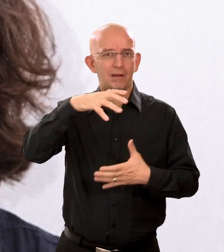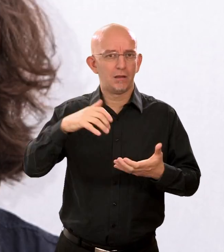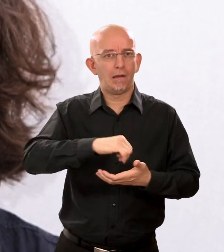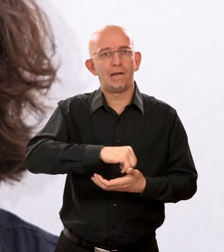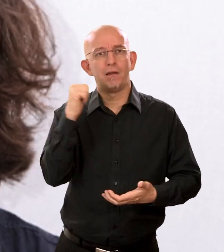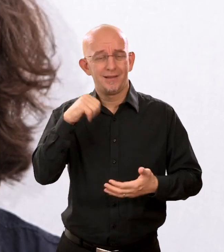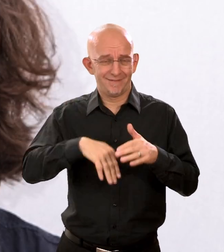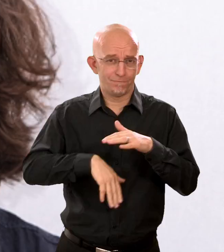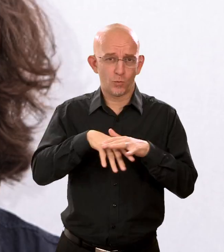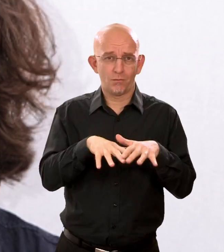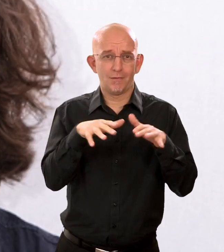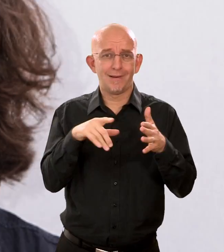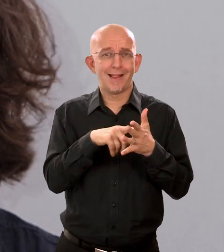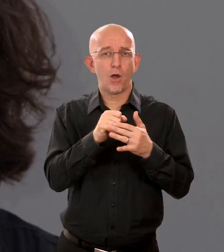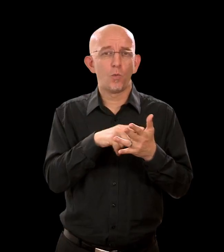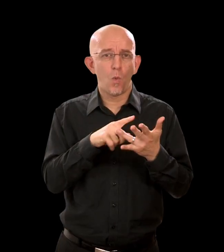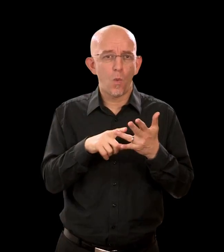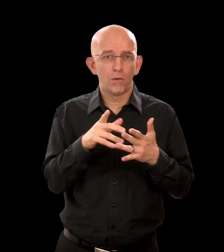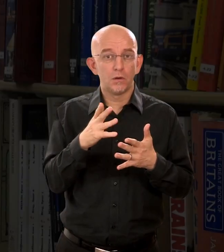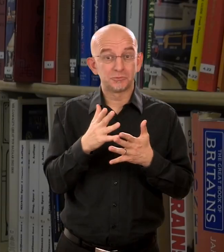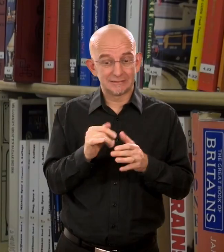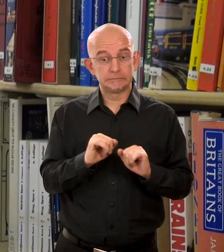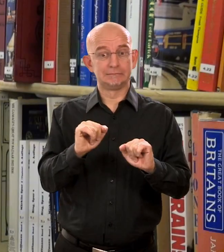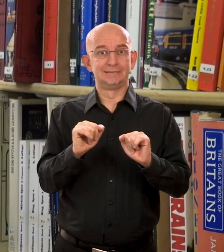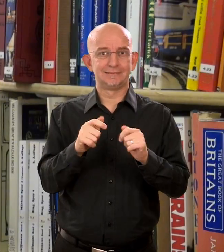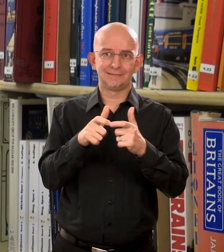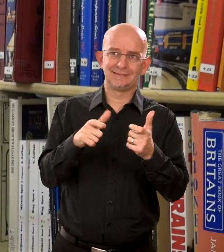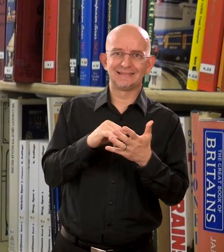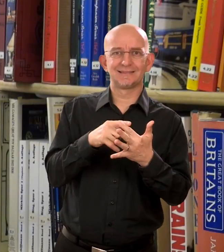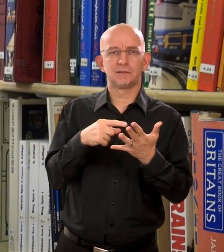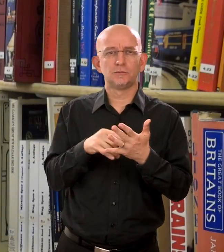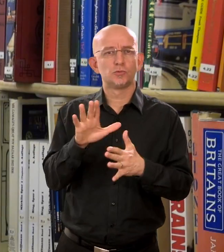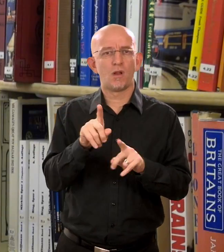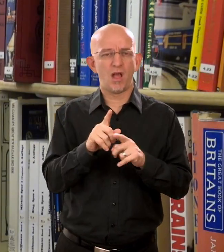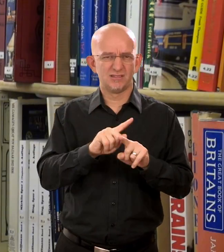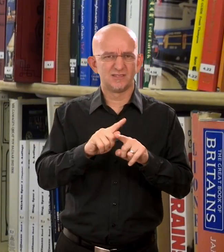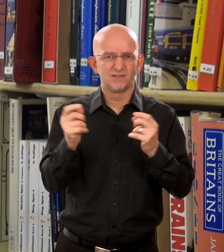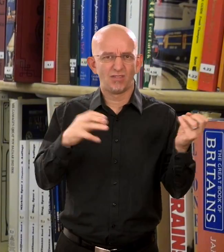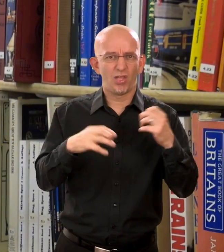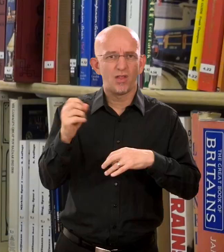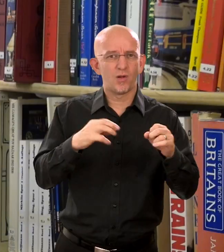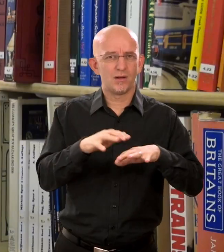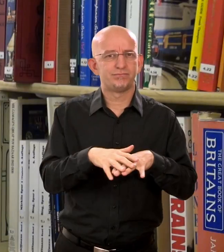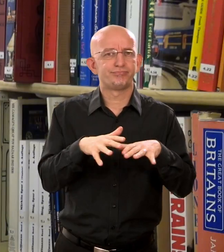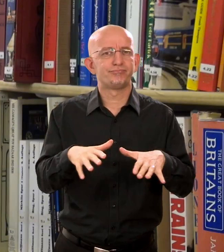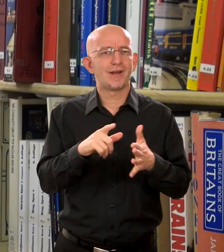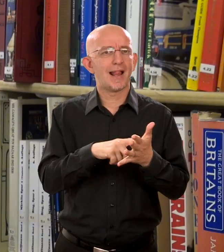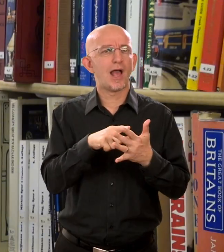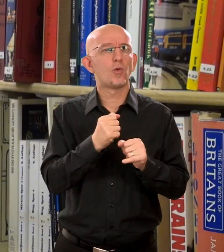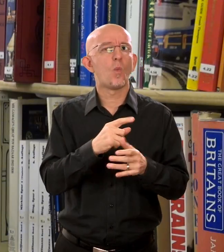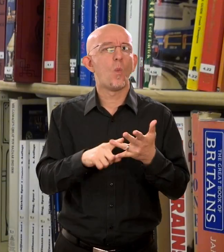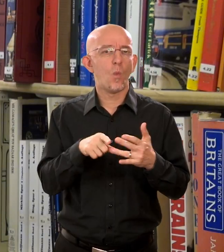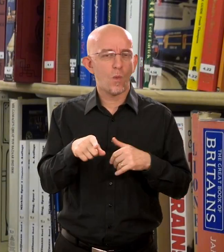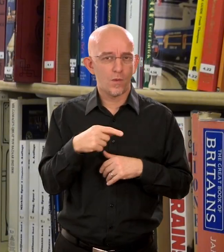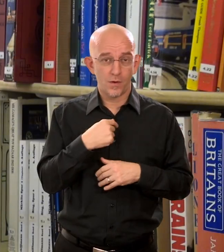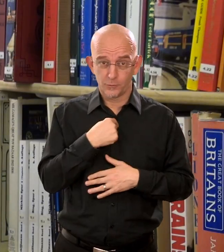was just random bits of Lego. I remember there were Lego, which I had a mass